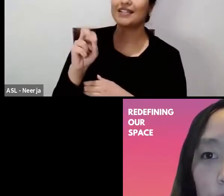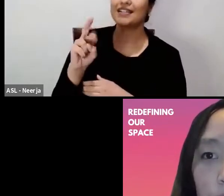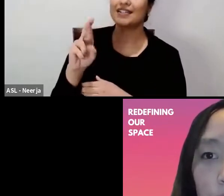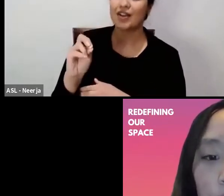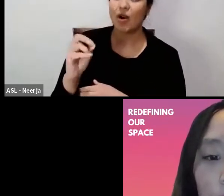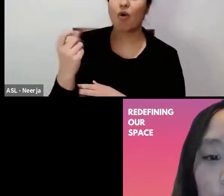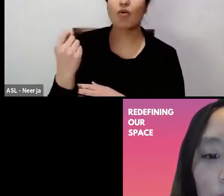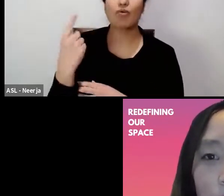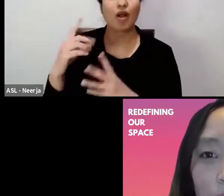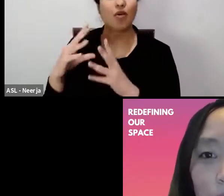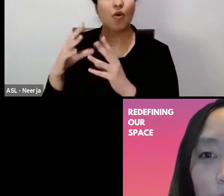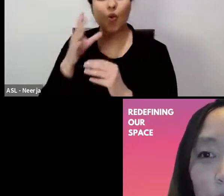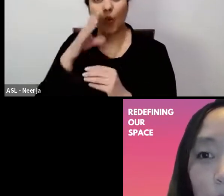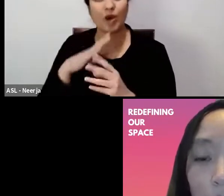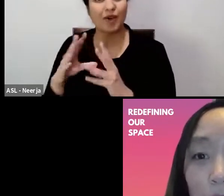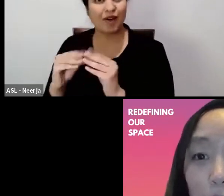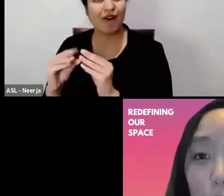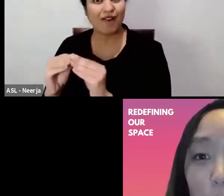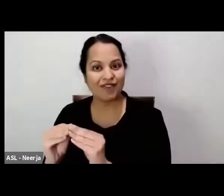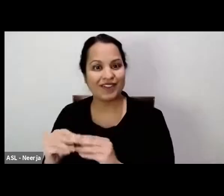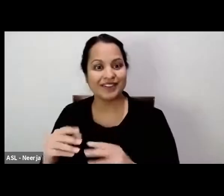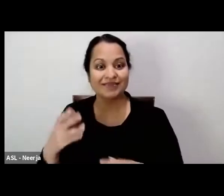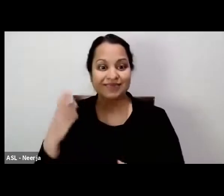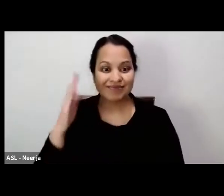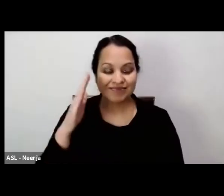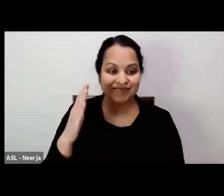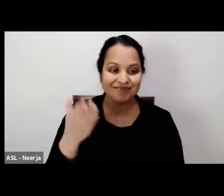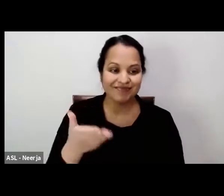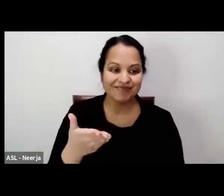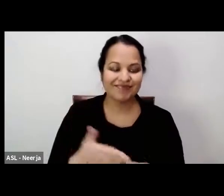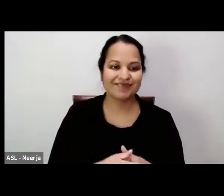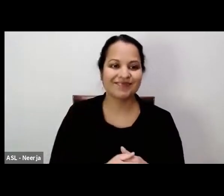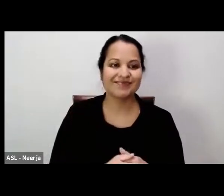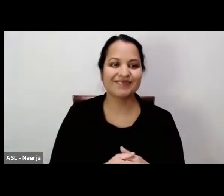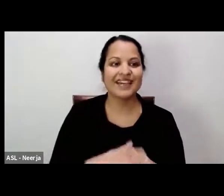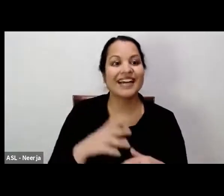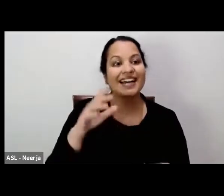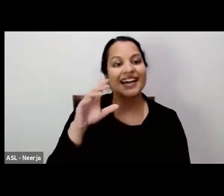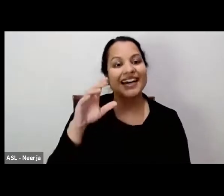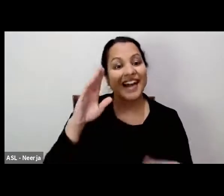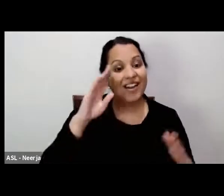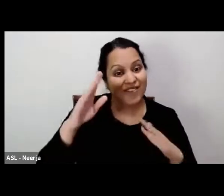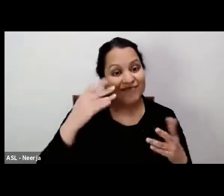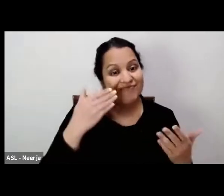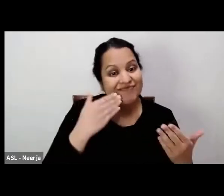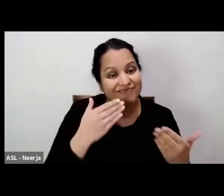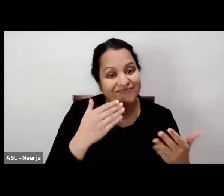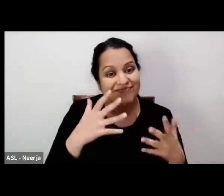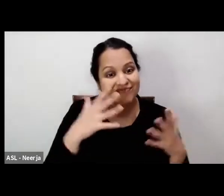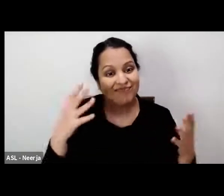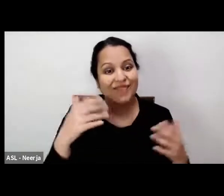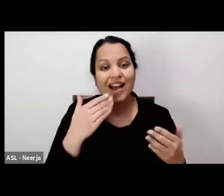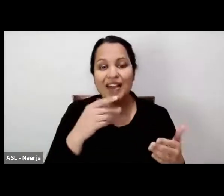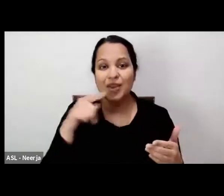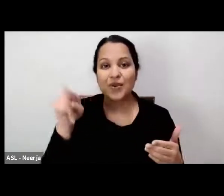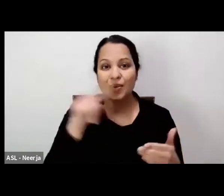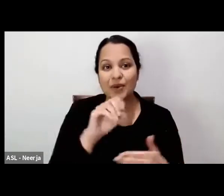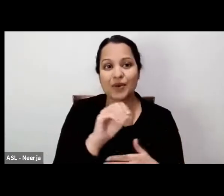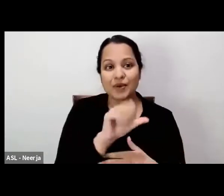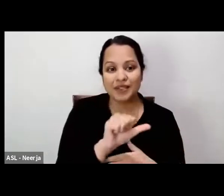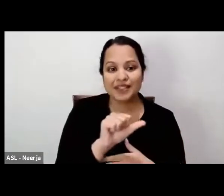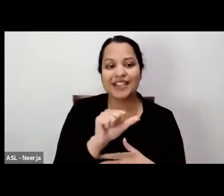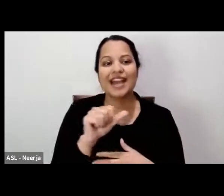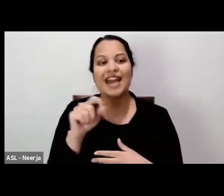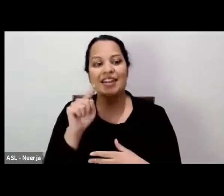Senator Chang. Thank you so much, Sue Ann, and thank you to the Center for Asian Pacific American Women, OCA, and all the